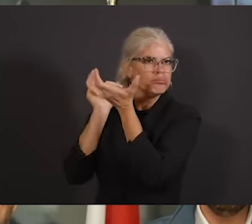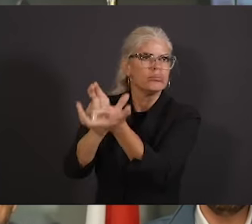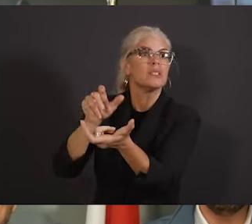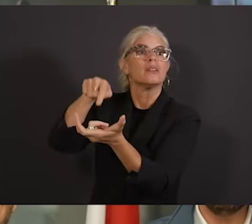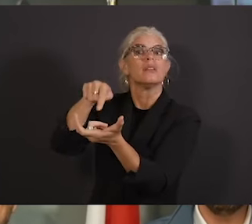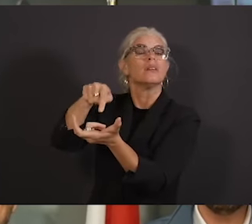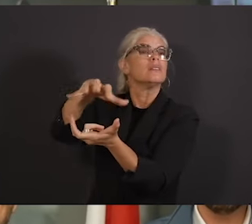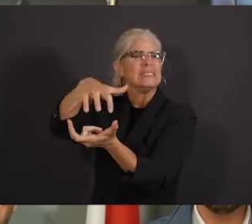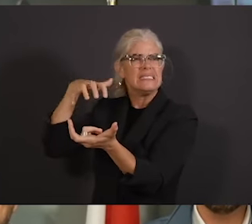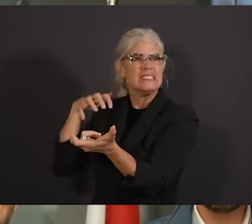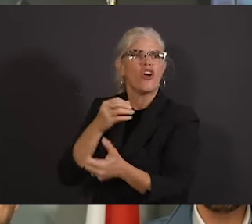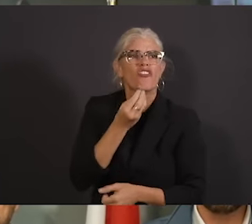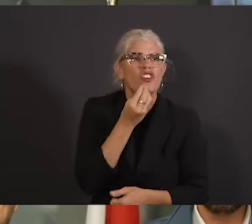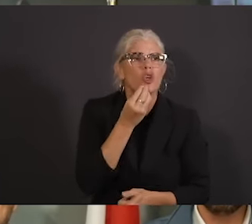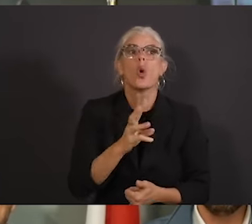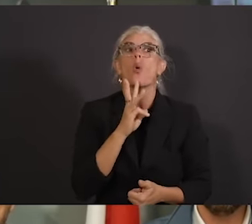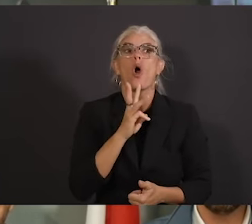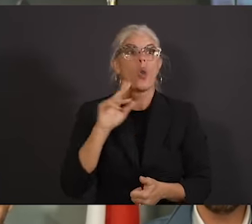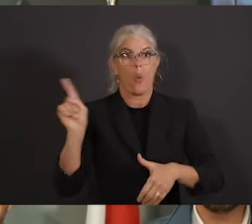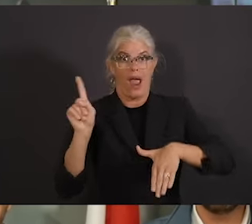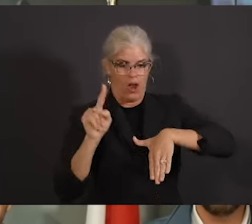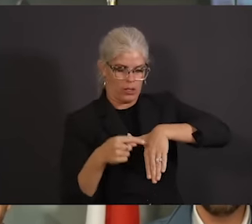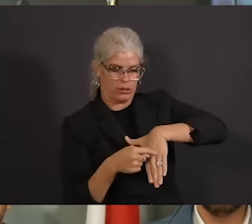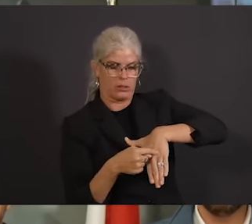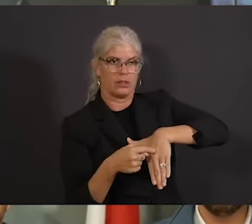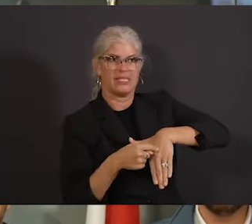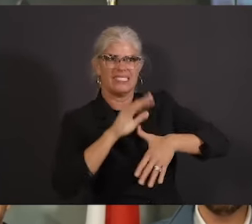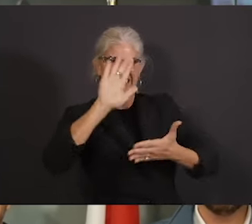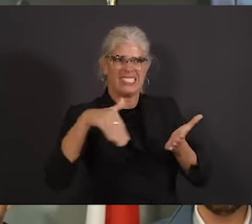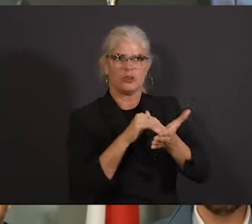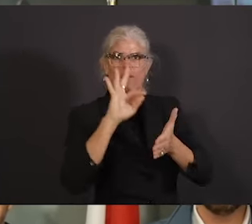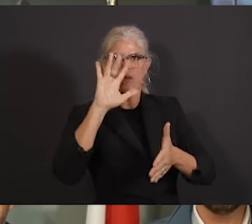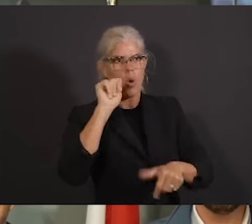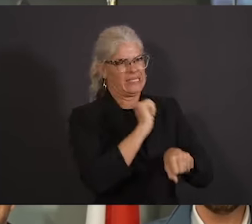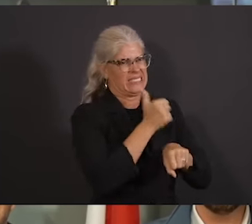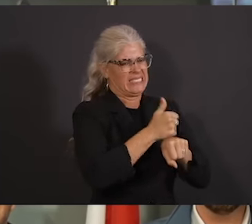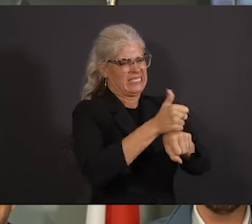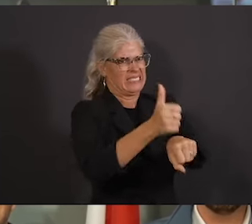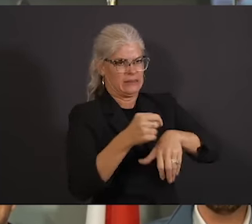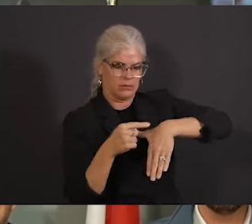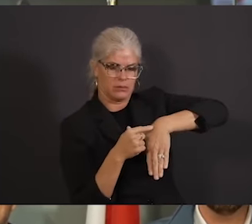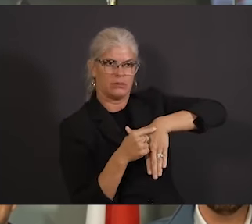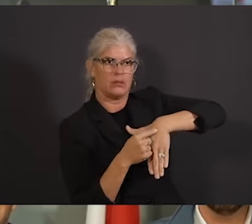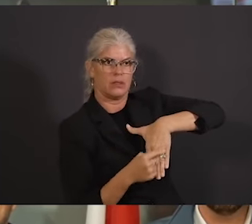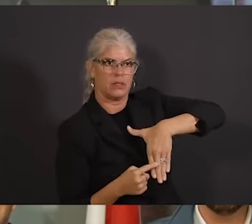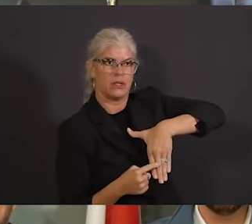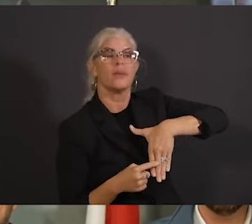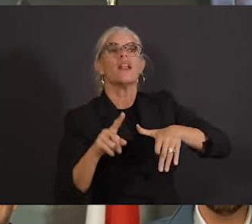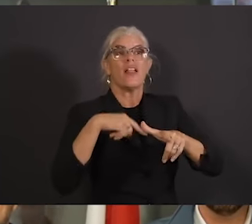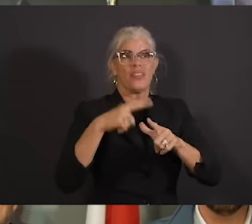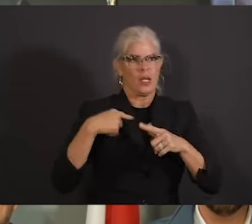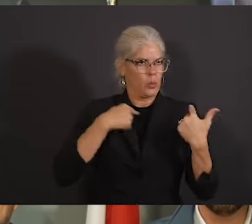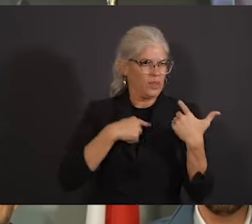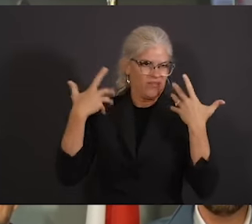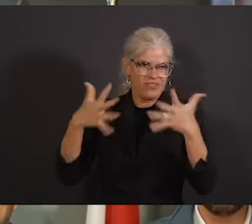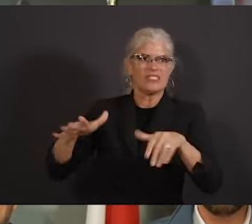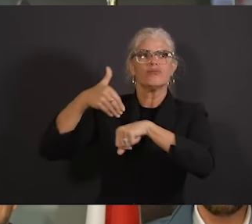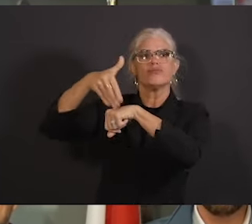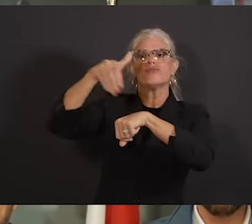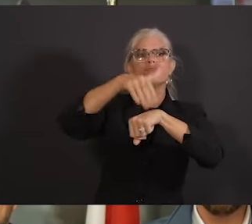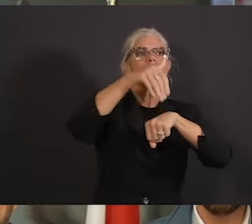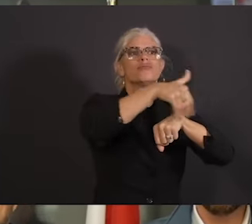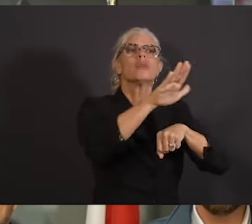in preparation for points of distribution sites after the storm. We're also coordinating the deployment of more than 2,000 feet of flood